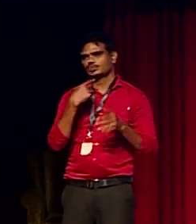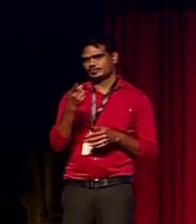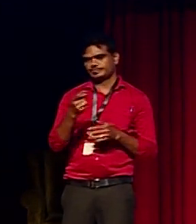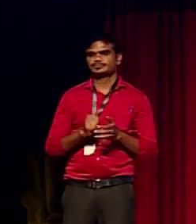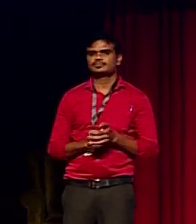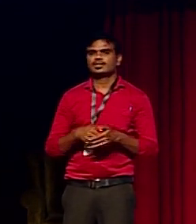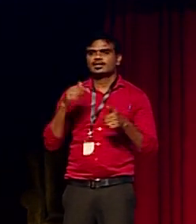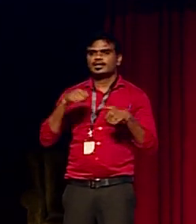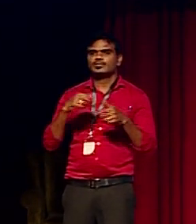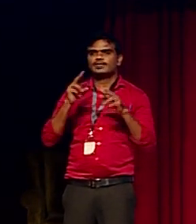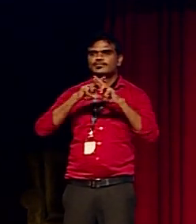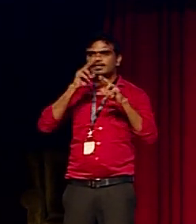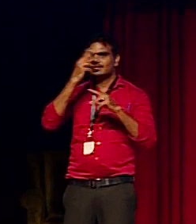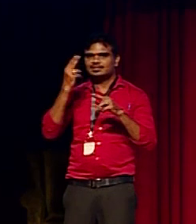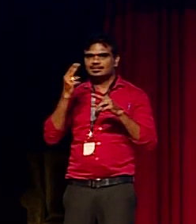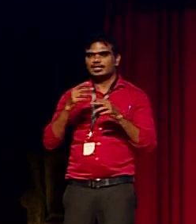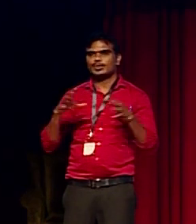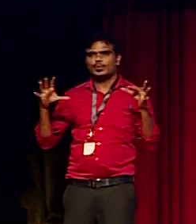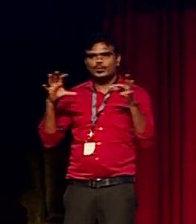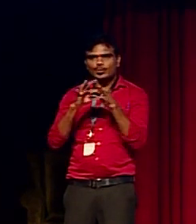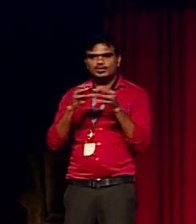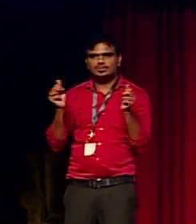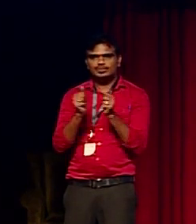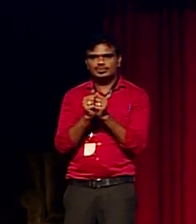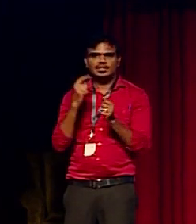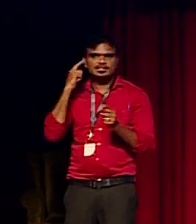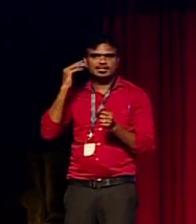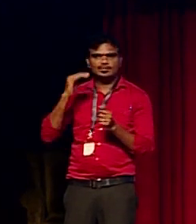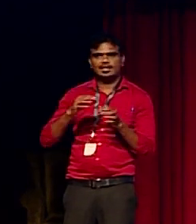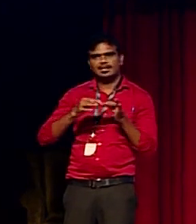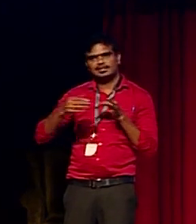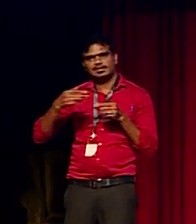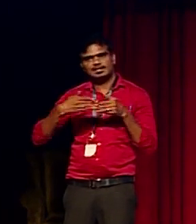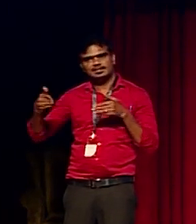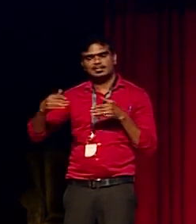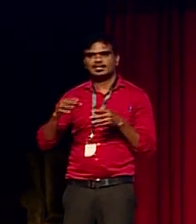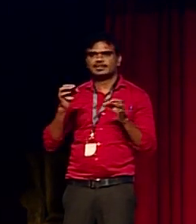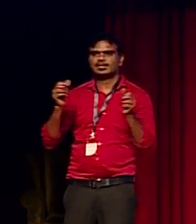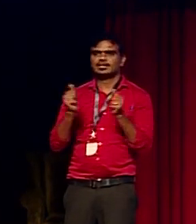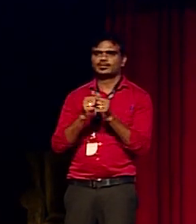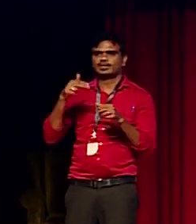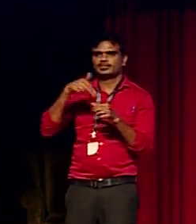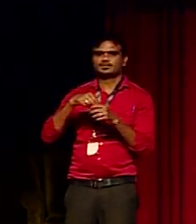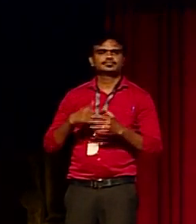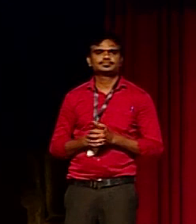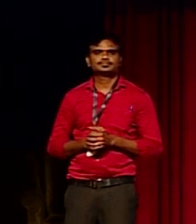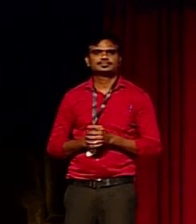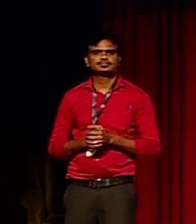The figures for the amputee are very close to that of the sound limb, as well as well within the normative